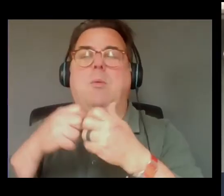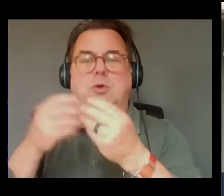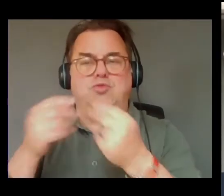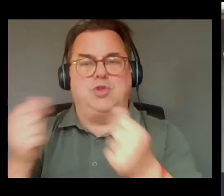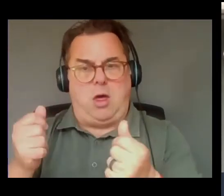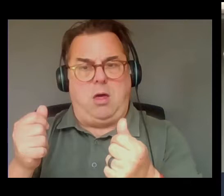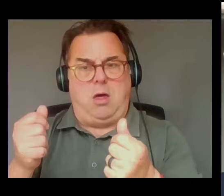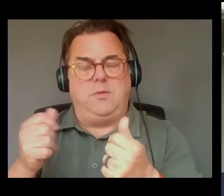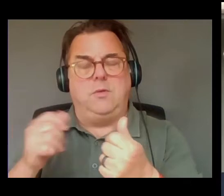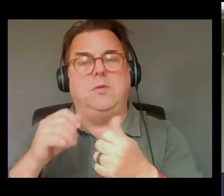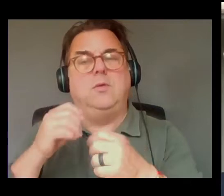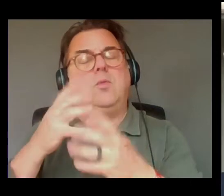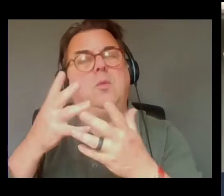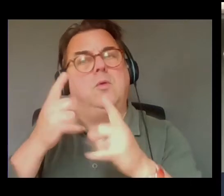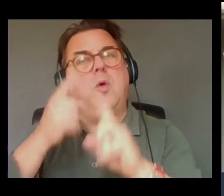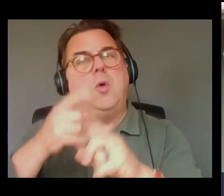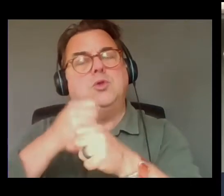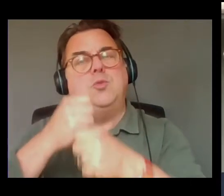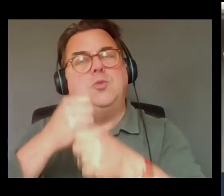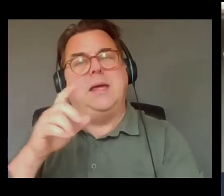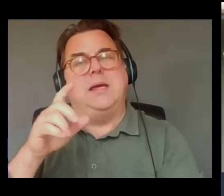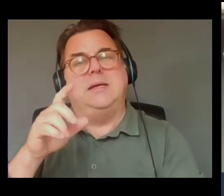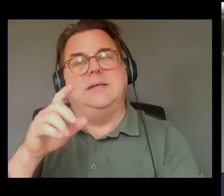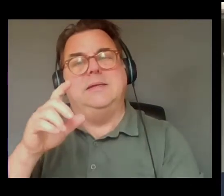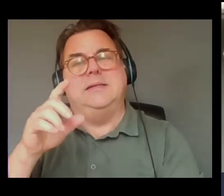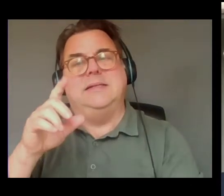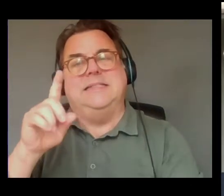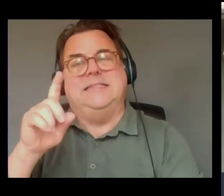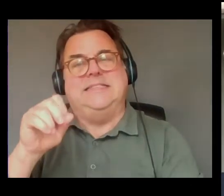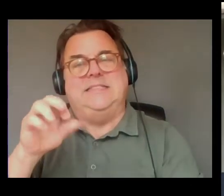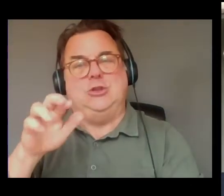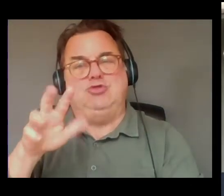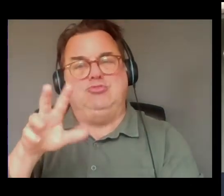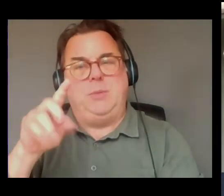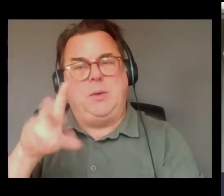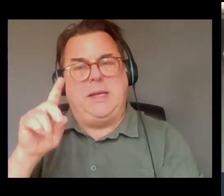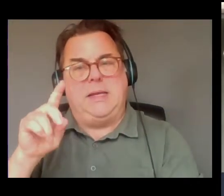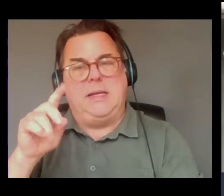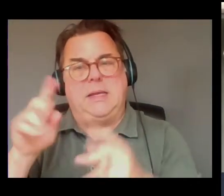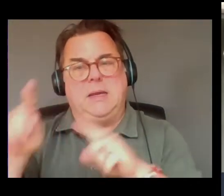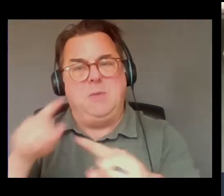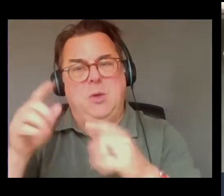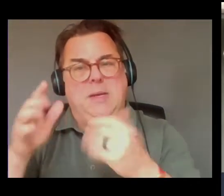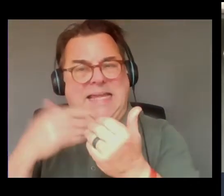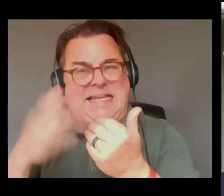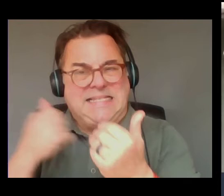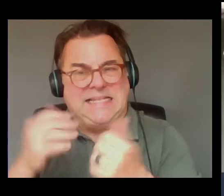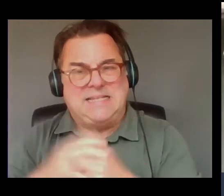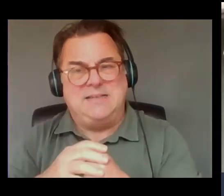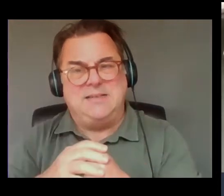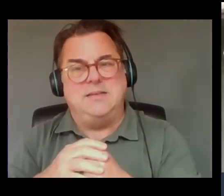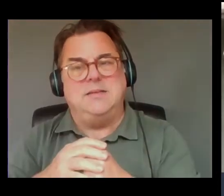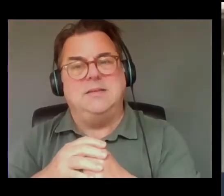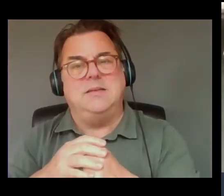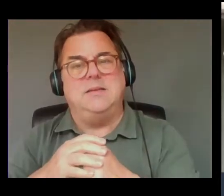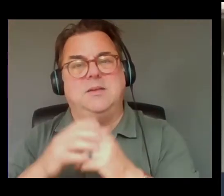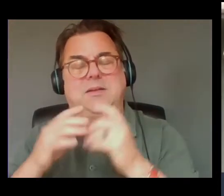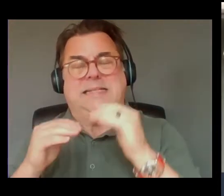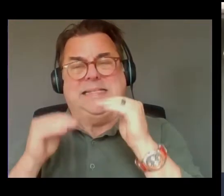distributed computing easy, trying to make it easy to build these scalable applications. And we were approaching the limits of